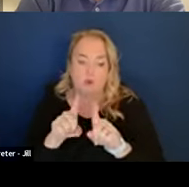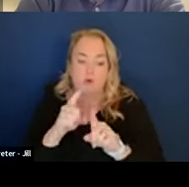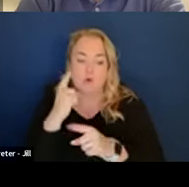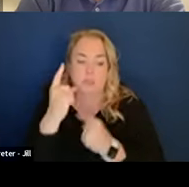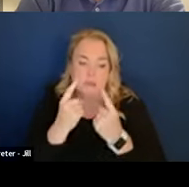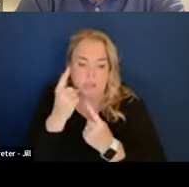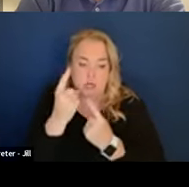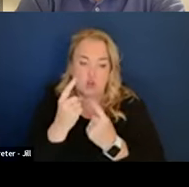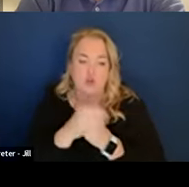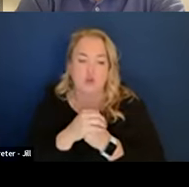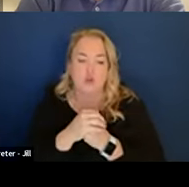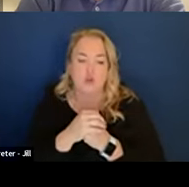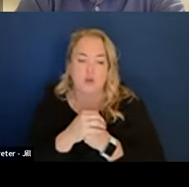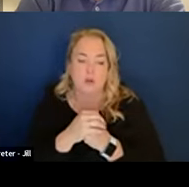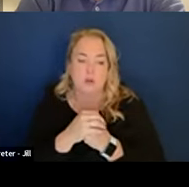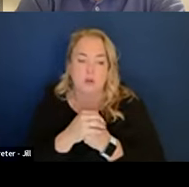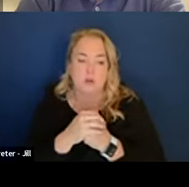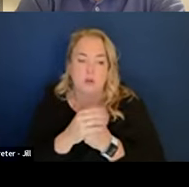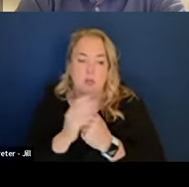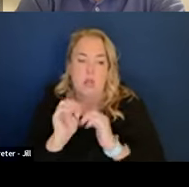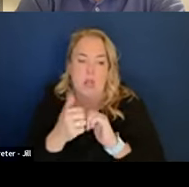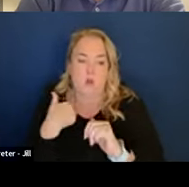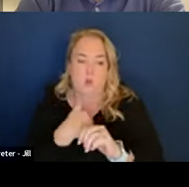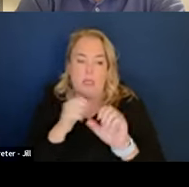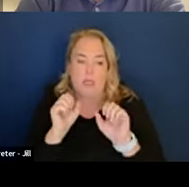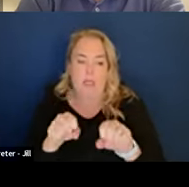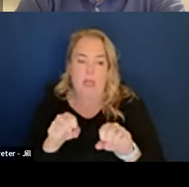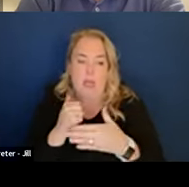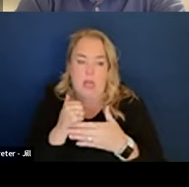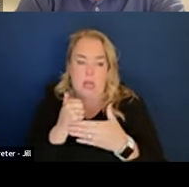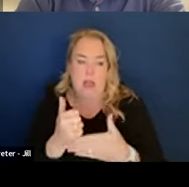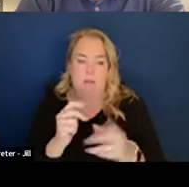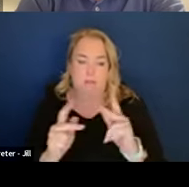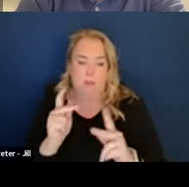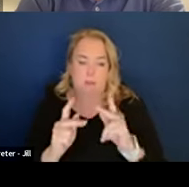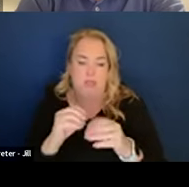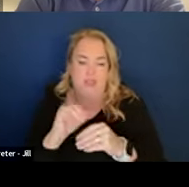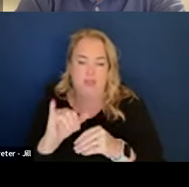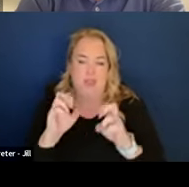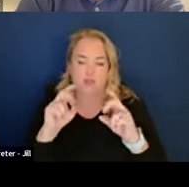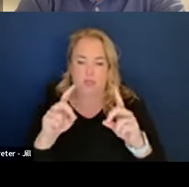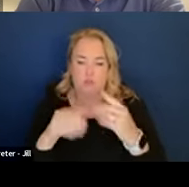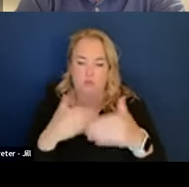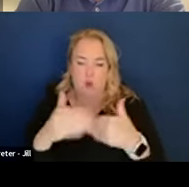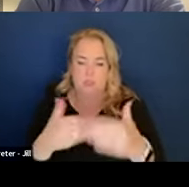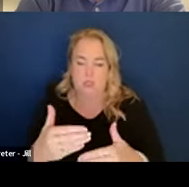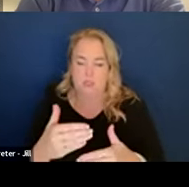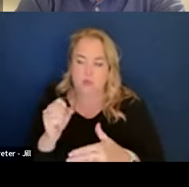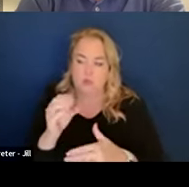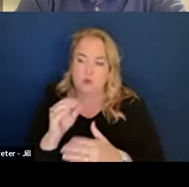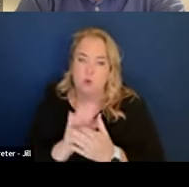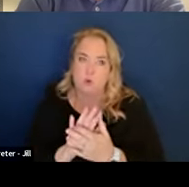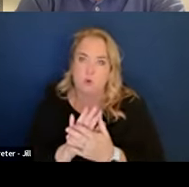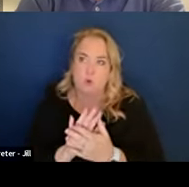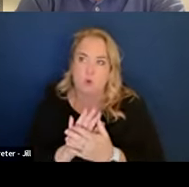some ways we could look to help people in that education process around this, so that at least